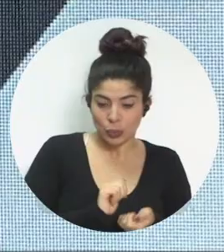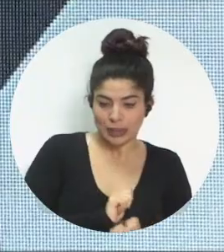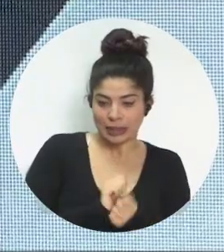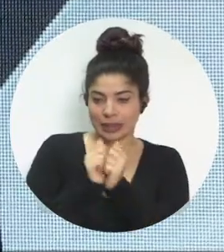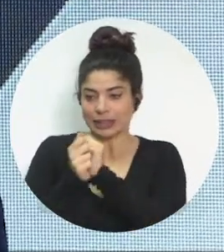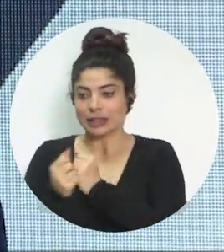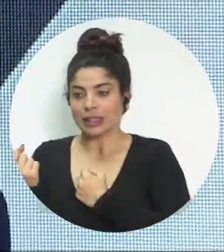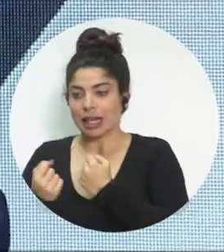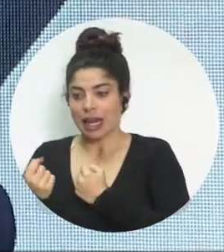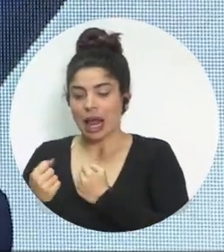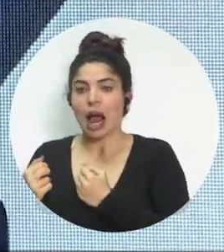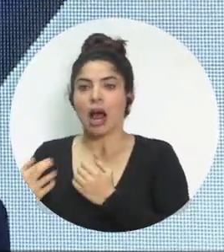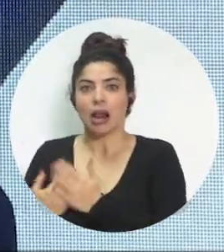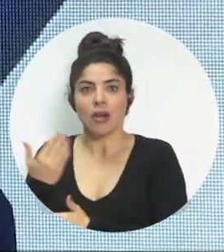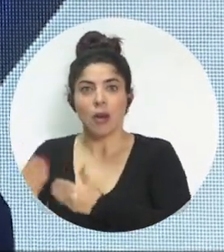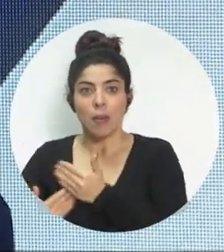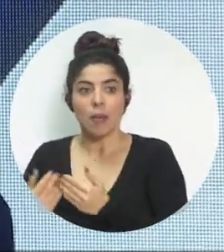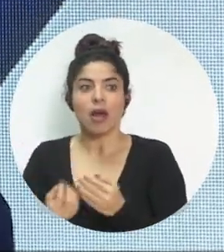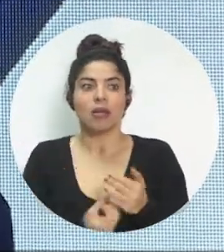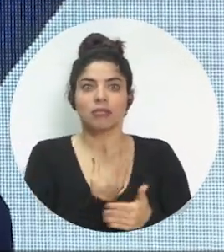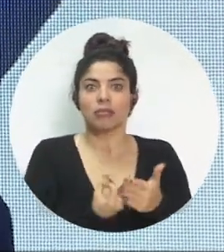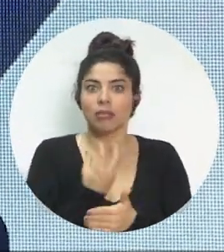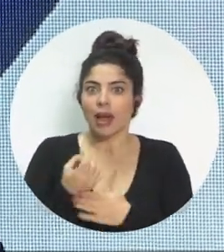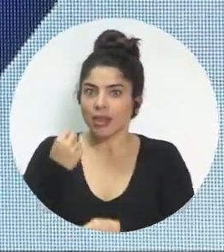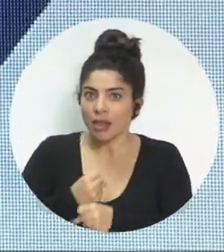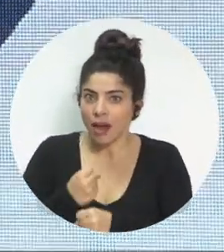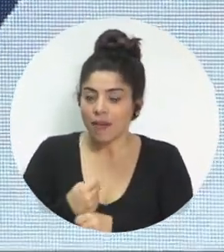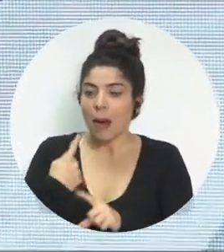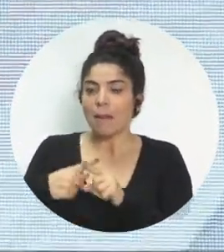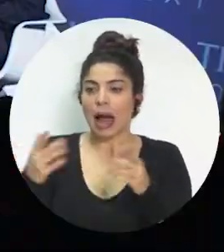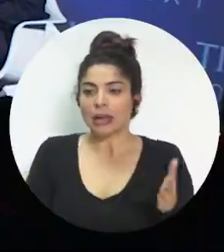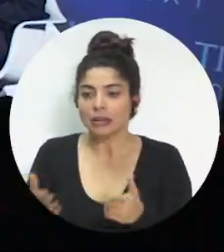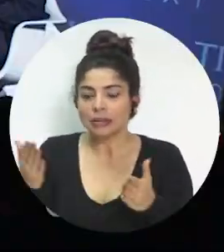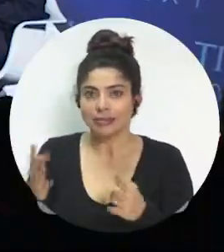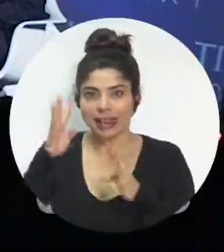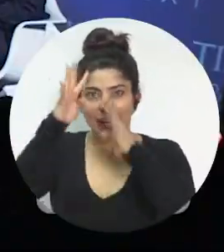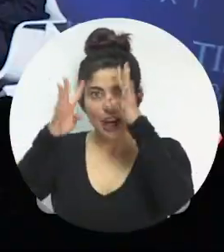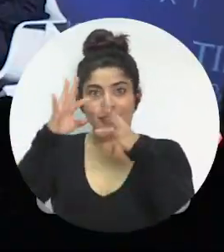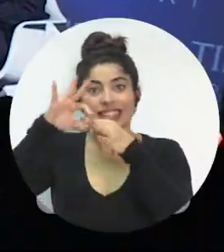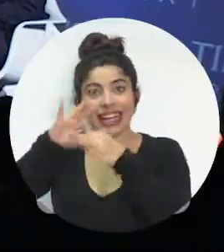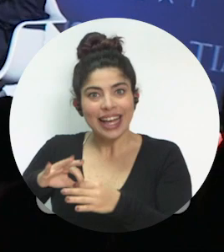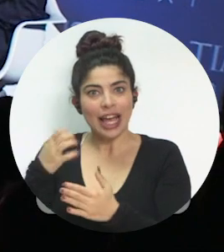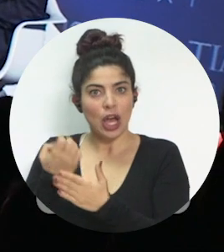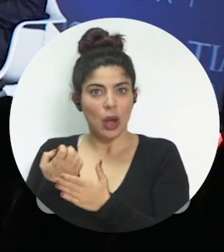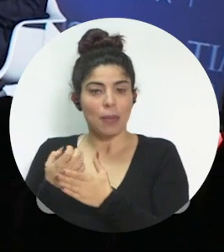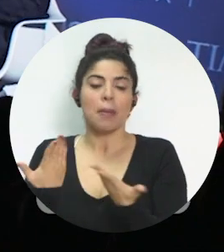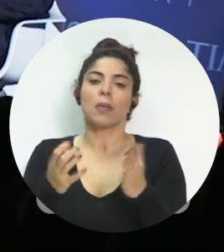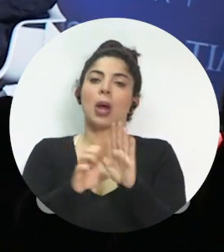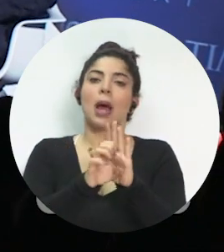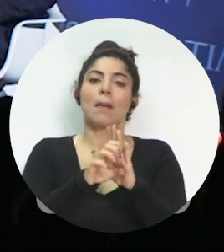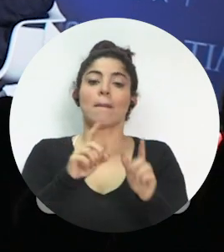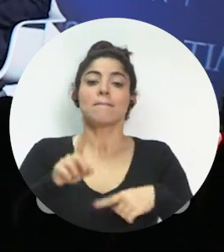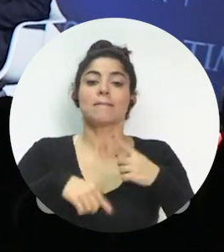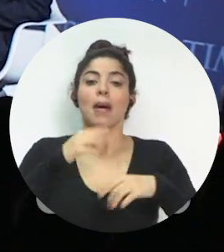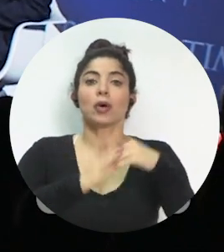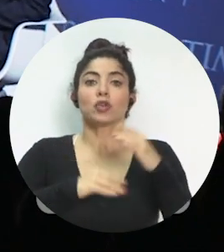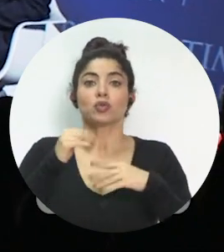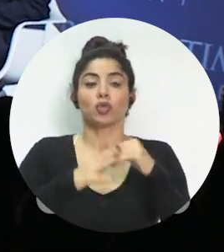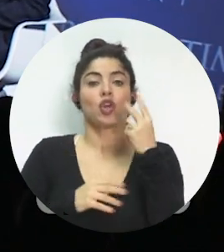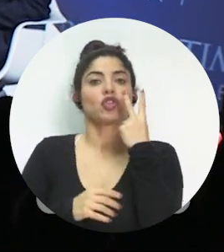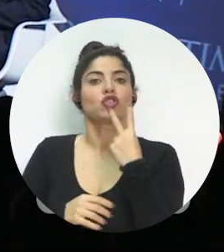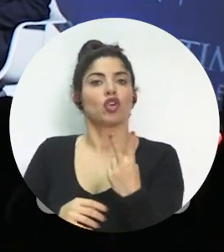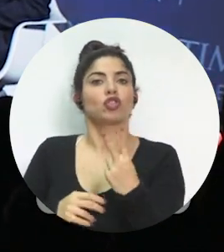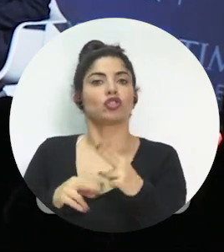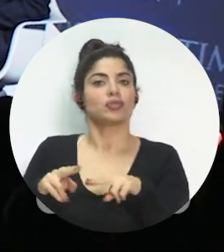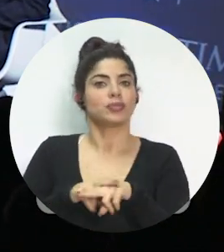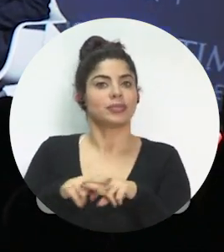carbon footprint and using renewables, still creating jobs and having innovation in the